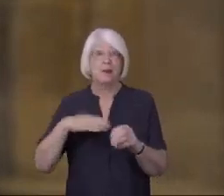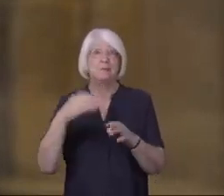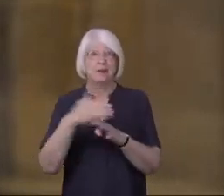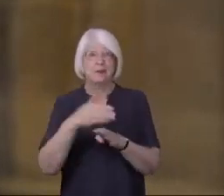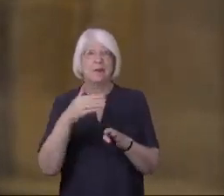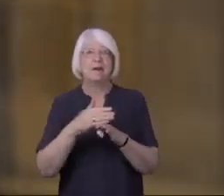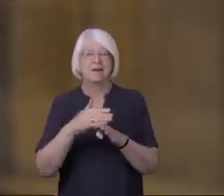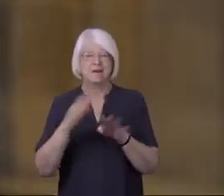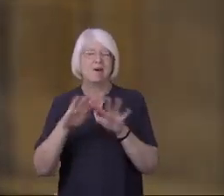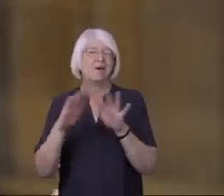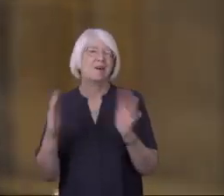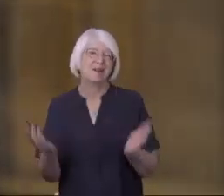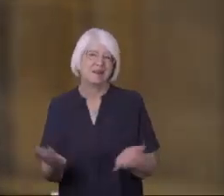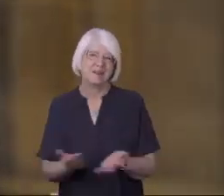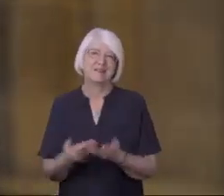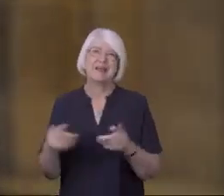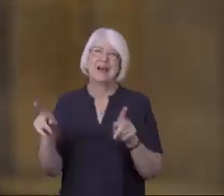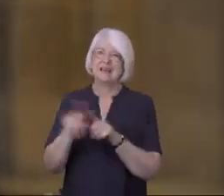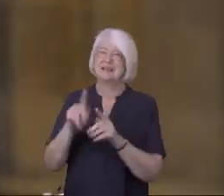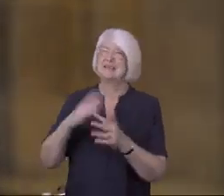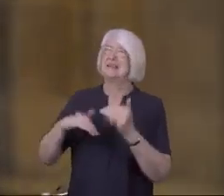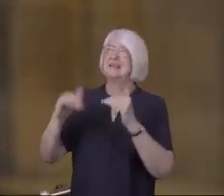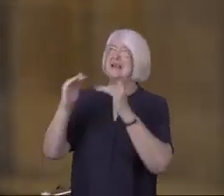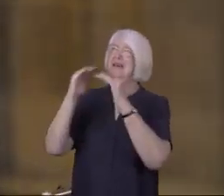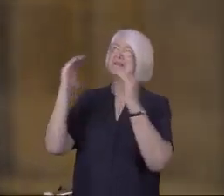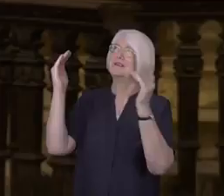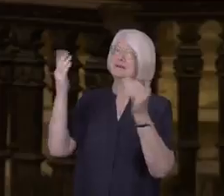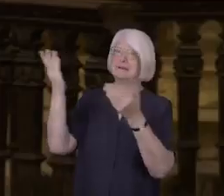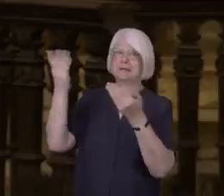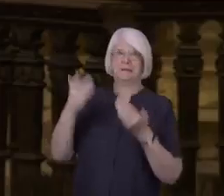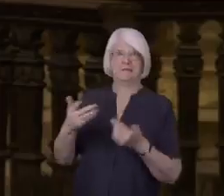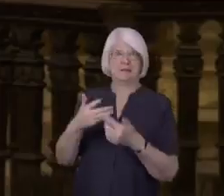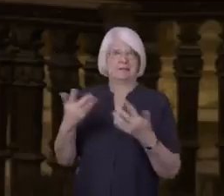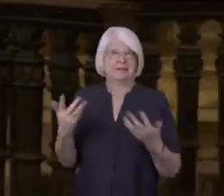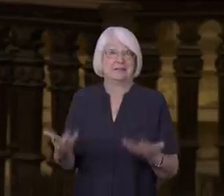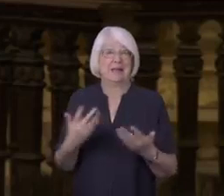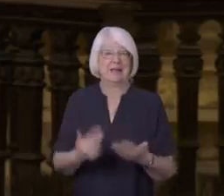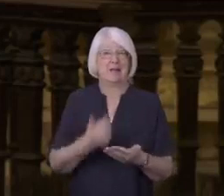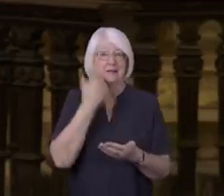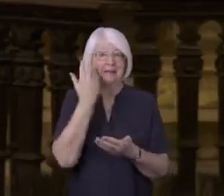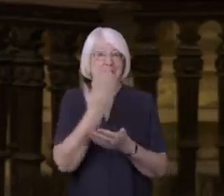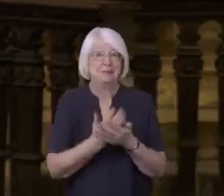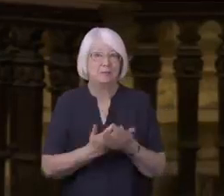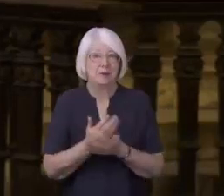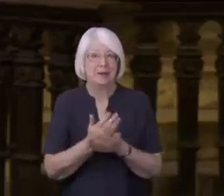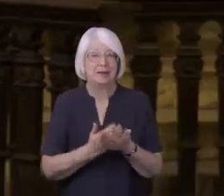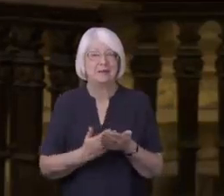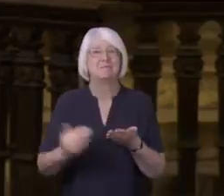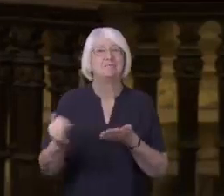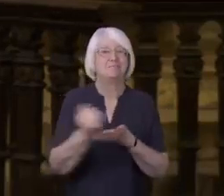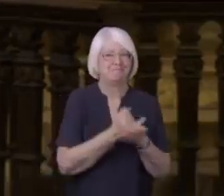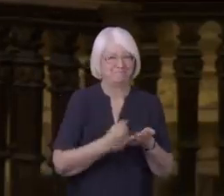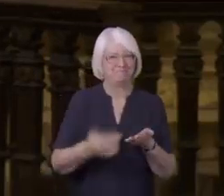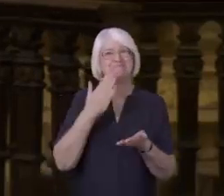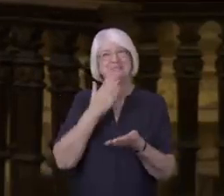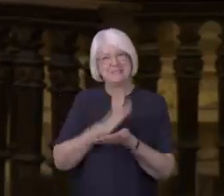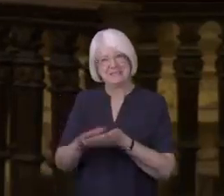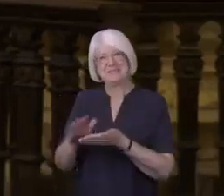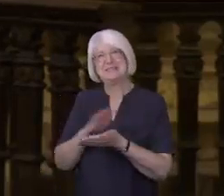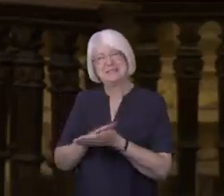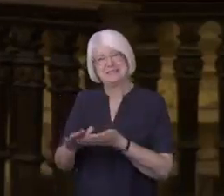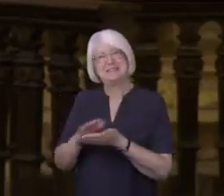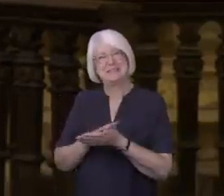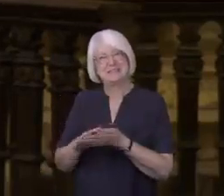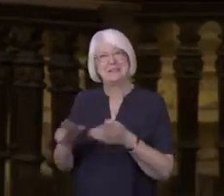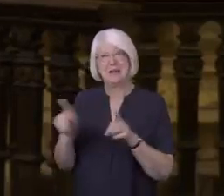done, on earth as it is in heaven. Give us this day our daily bread, and forgive us our